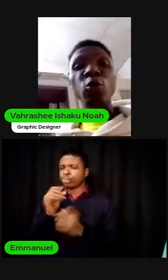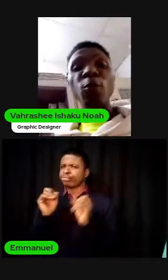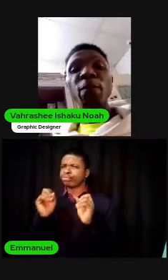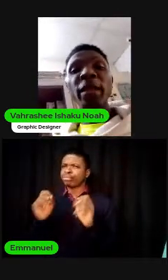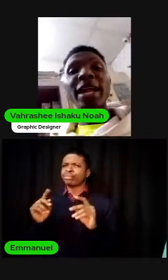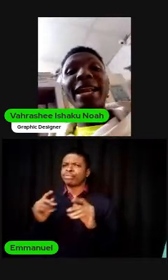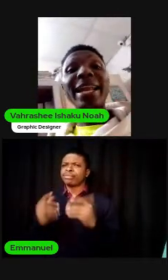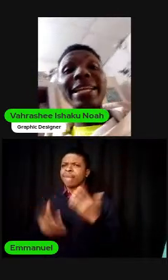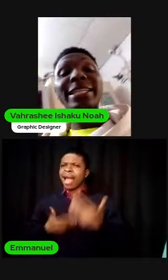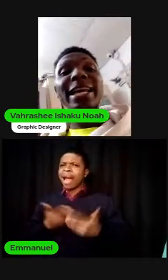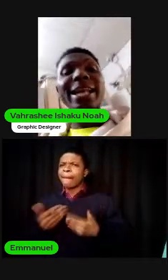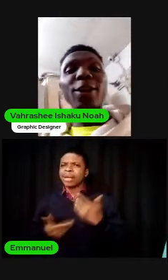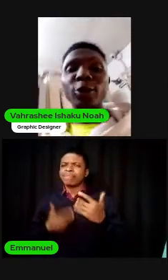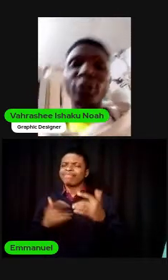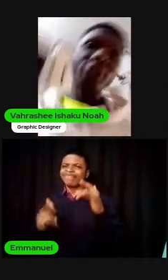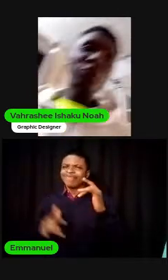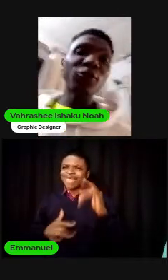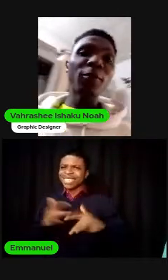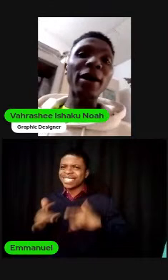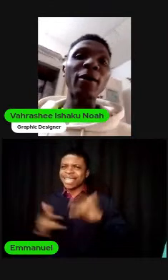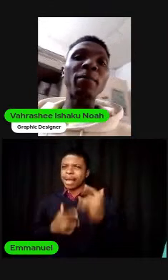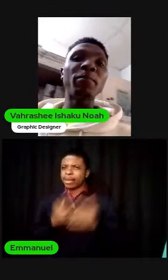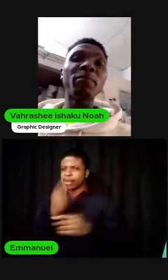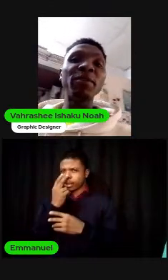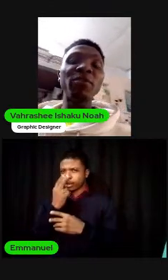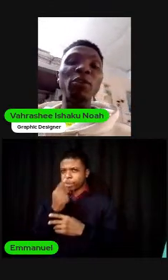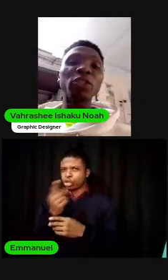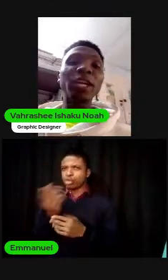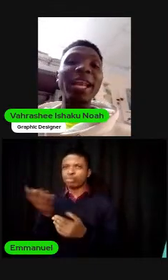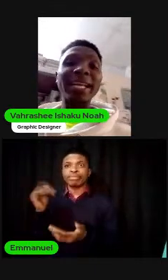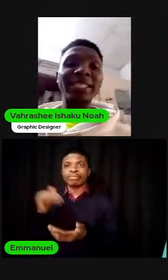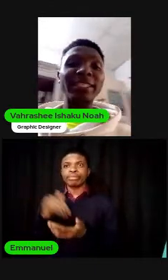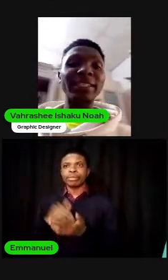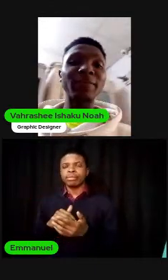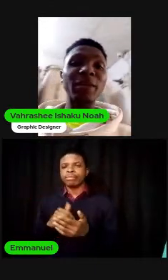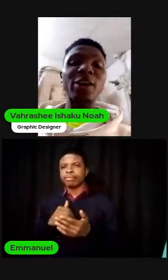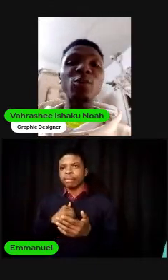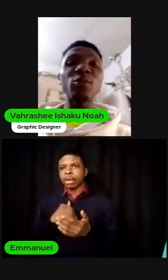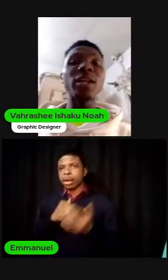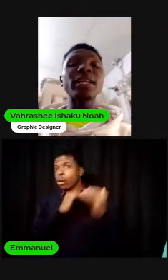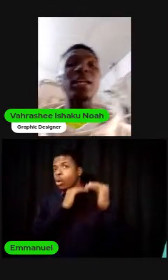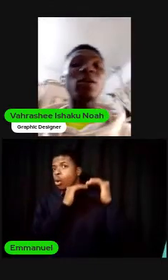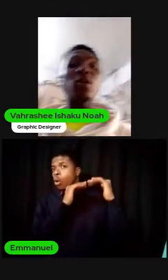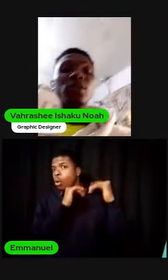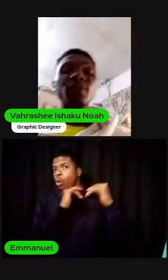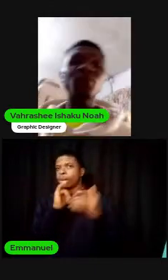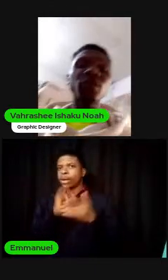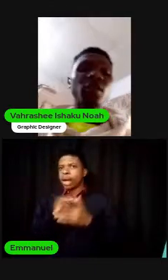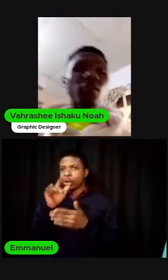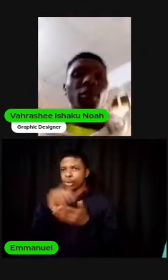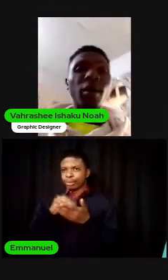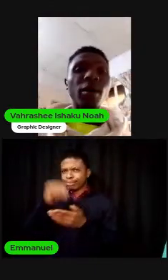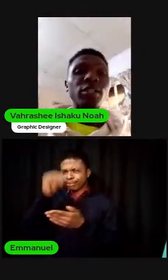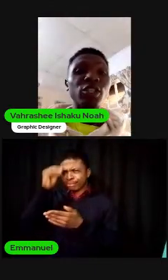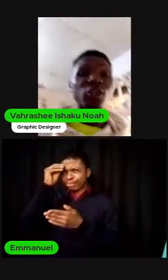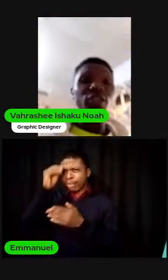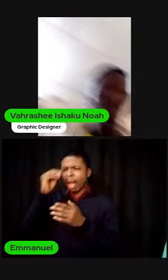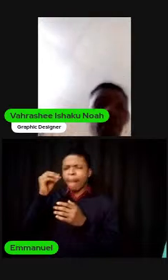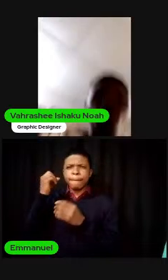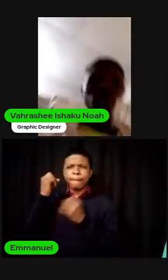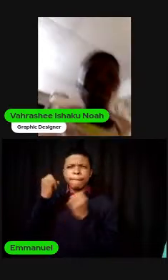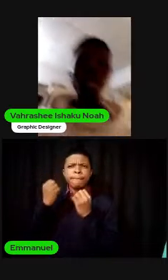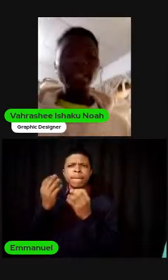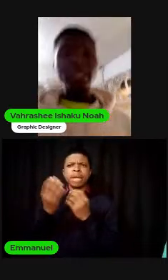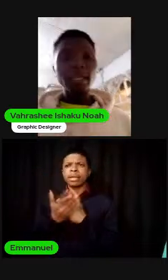hope you learned a lot from our previous class. I hope you learned a lot from our